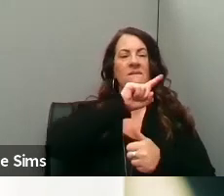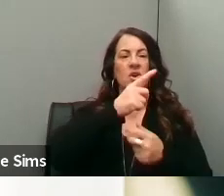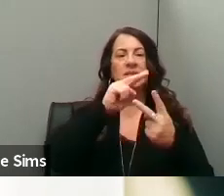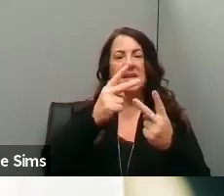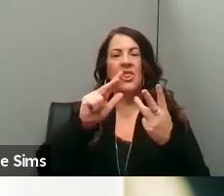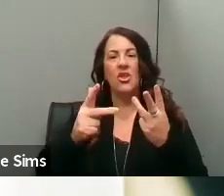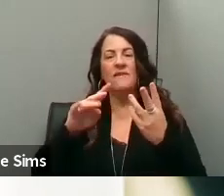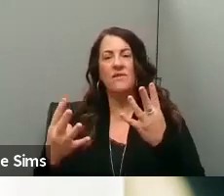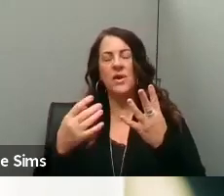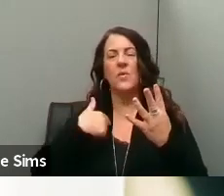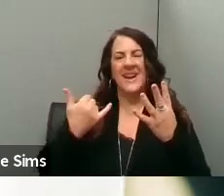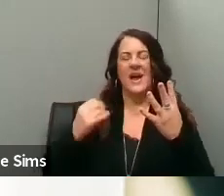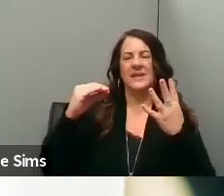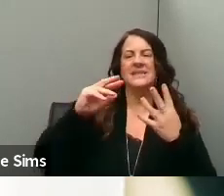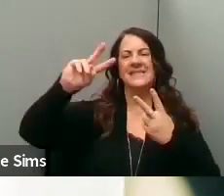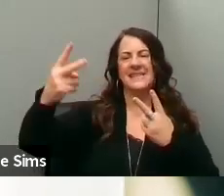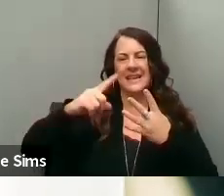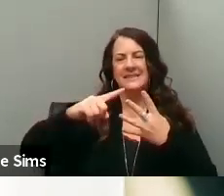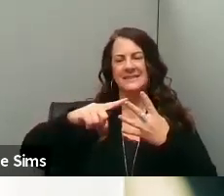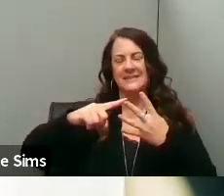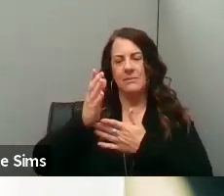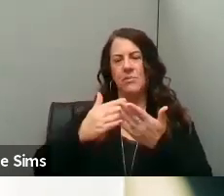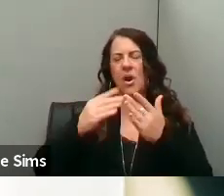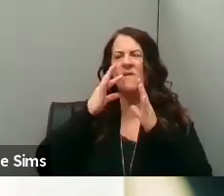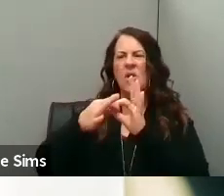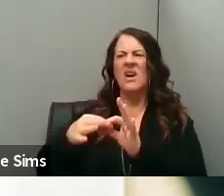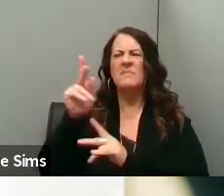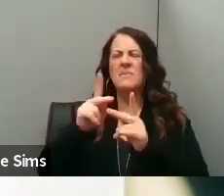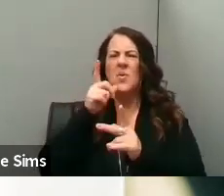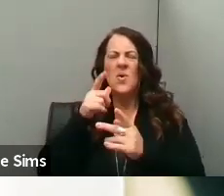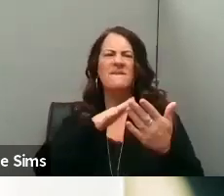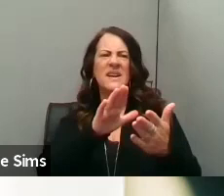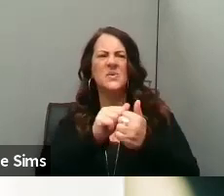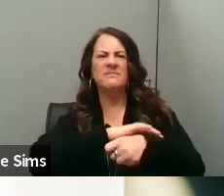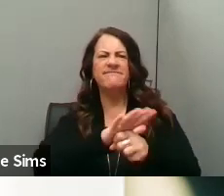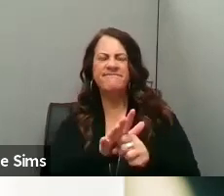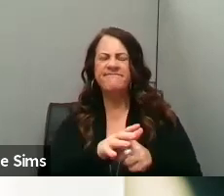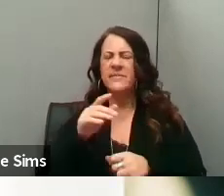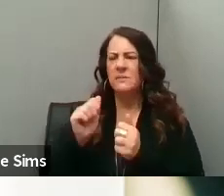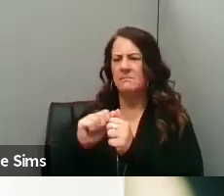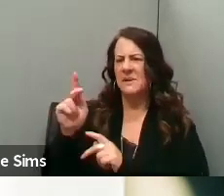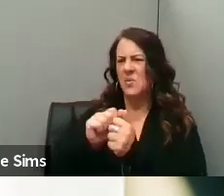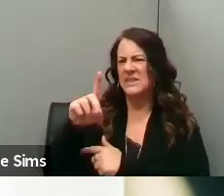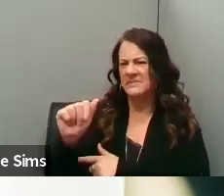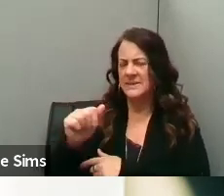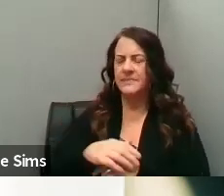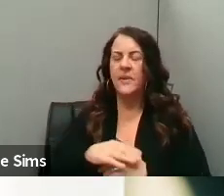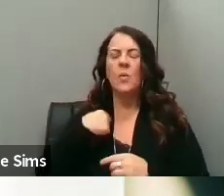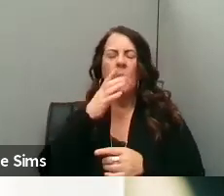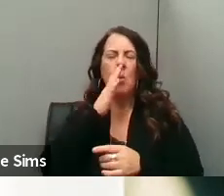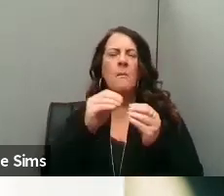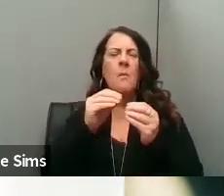important to people with disabilities during the pandemic. Some of today's topic will be discussed in more detail in